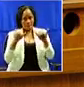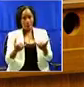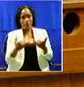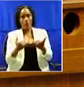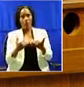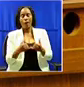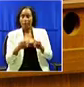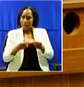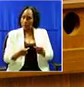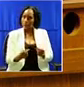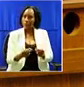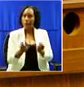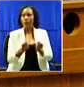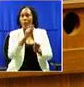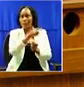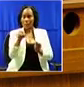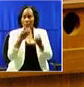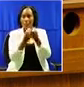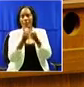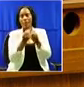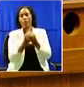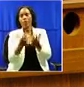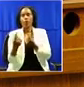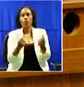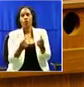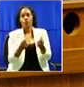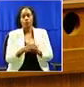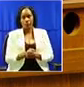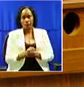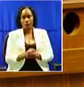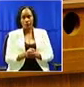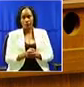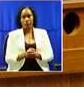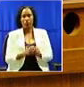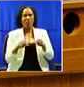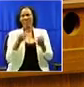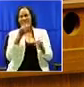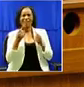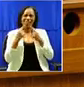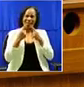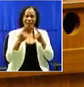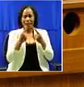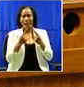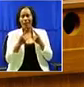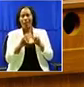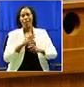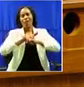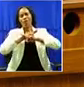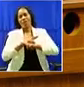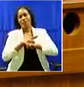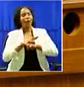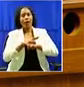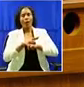address this crisis. We should not wish to rest until we have fulfilled